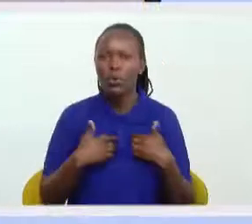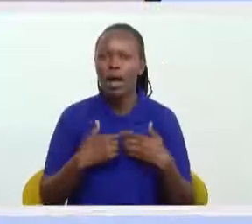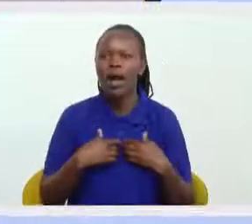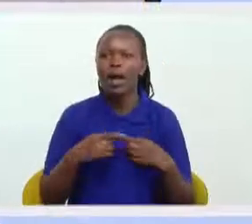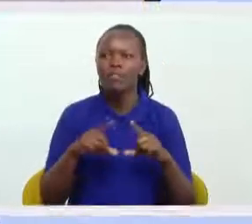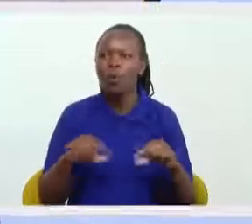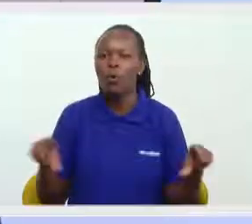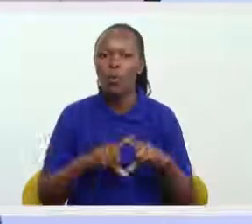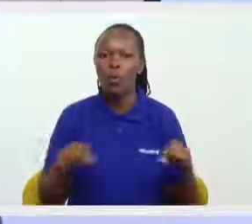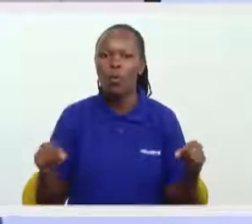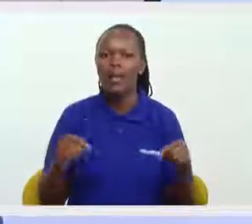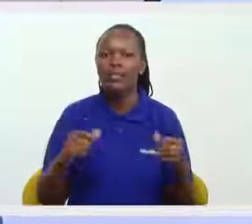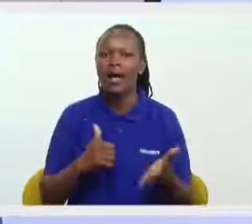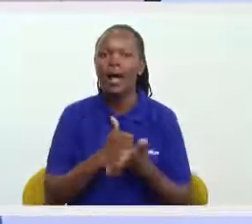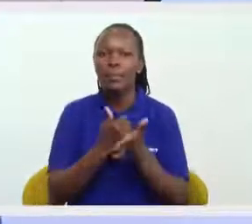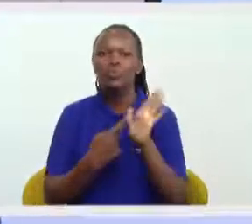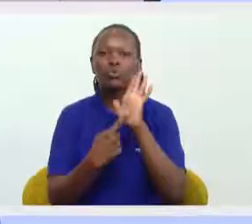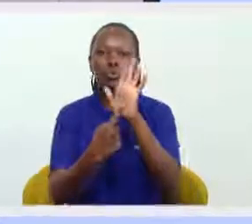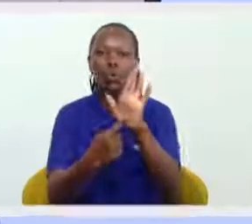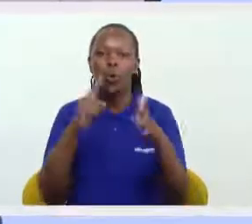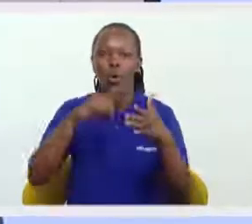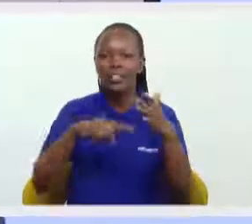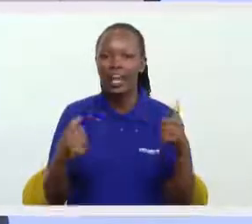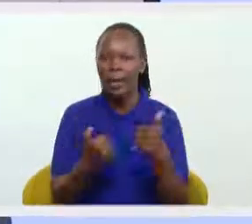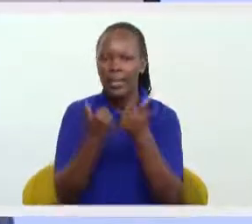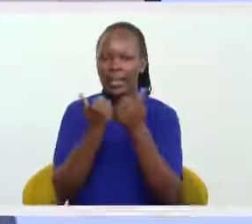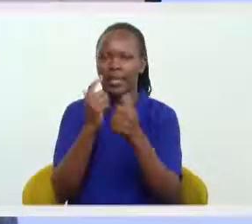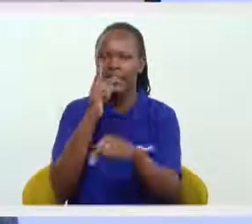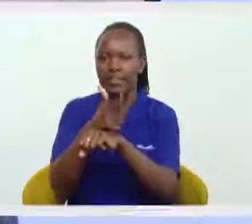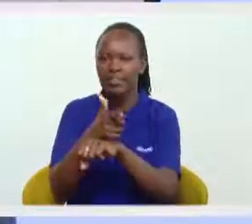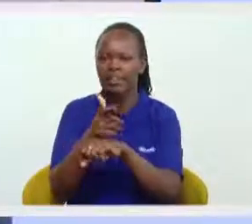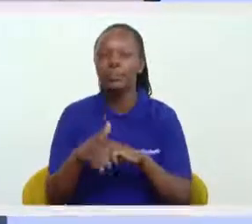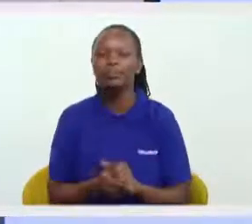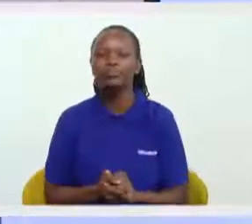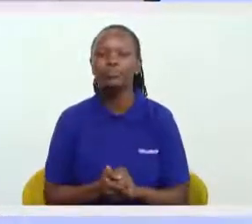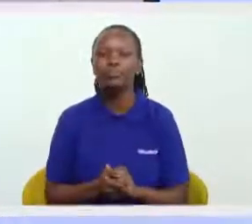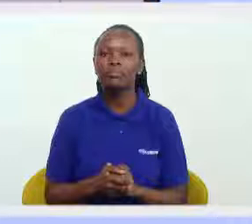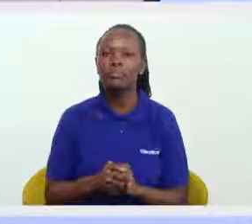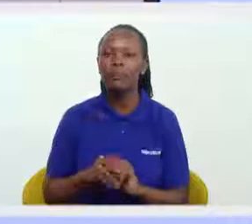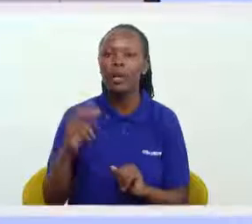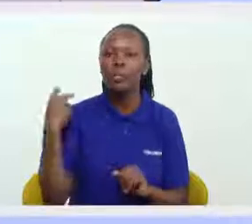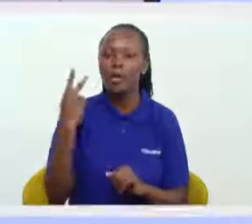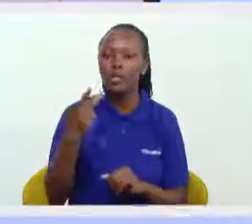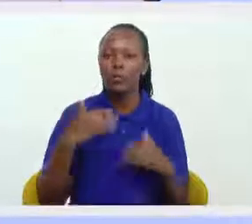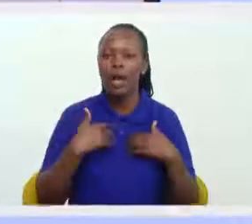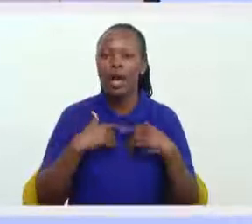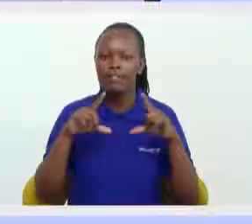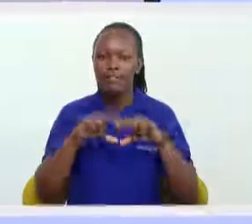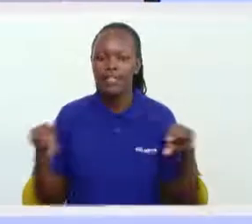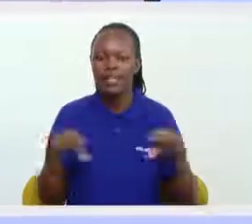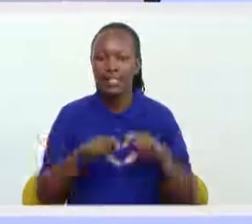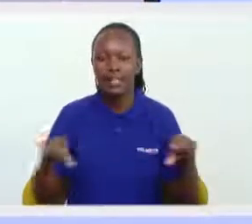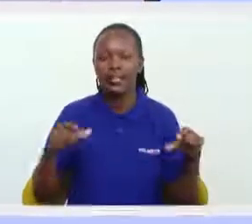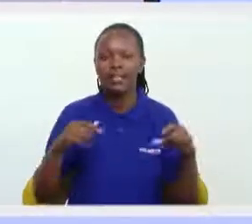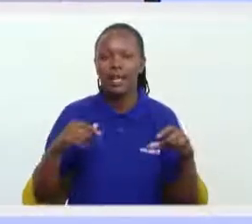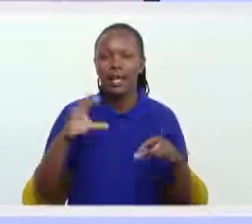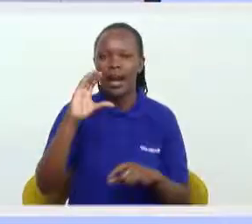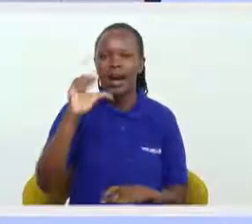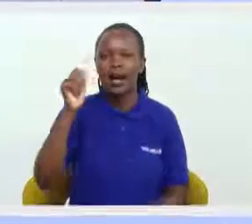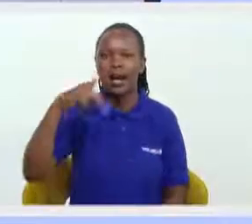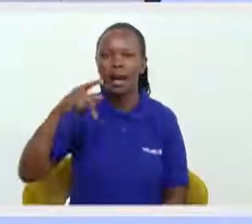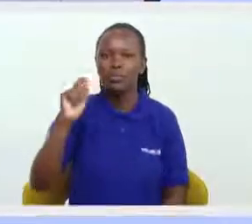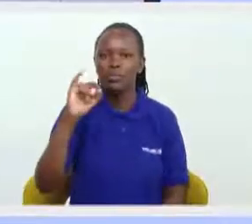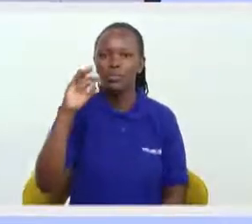captions conversations happening in the real world. Second, slides captions, which is what we're using right now to give